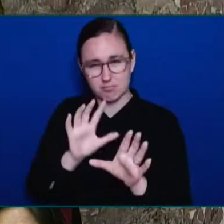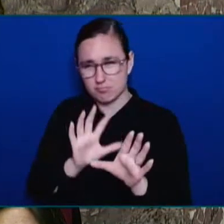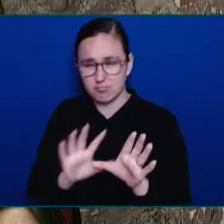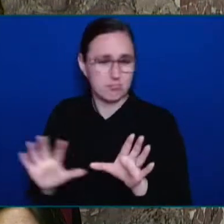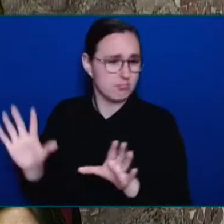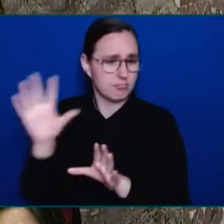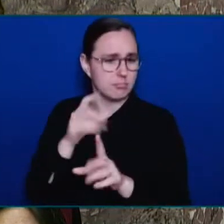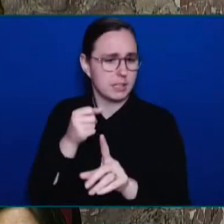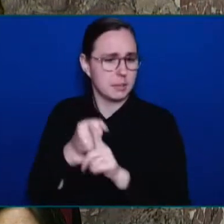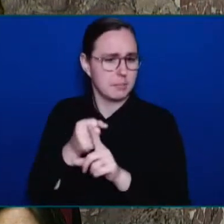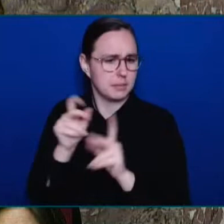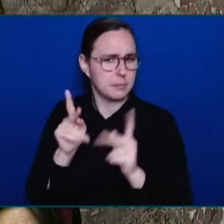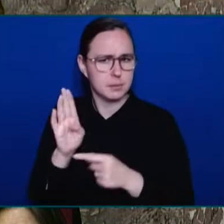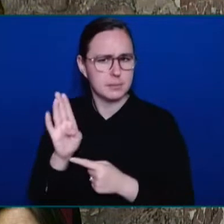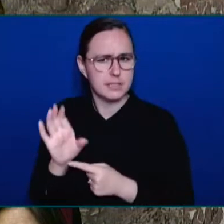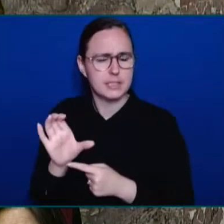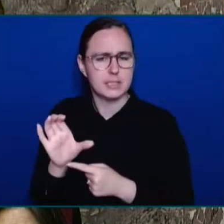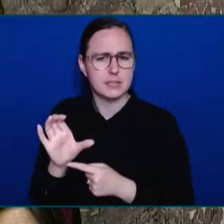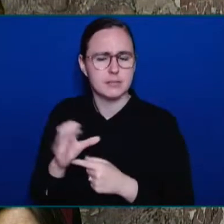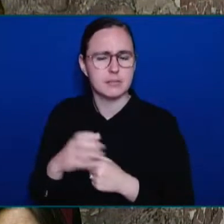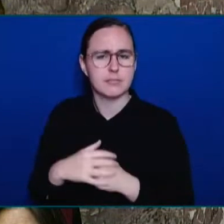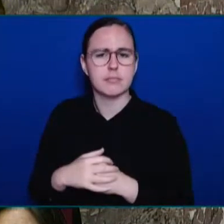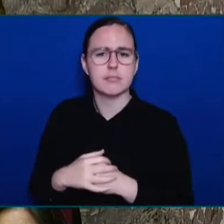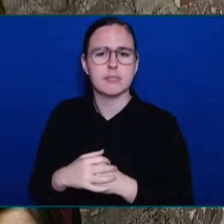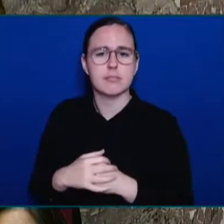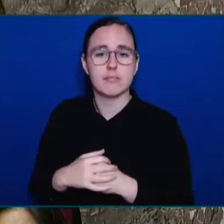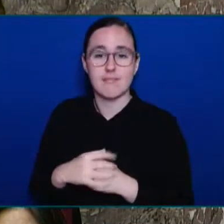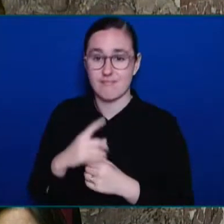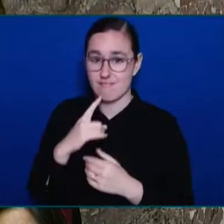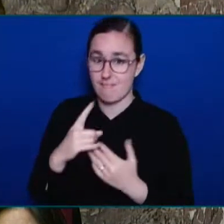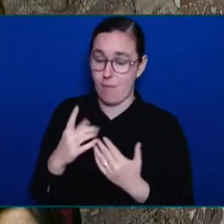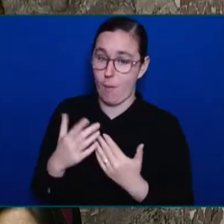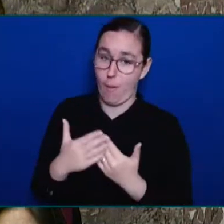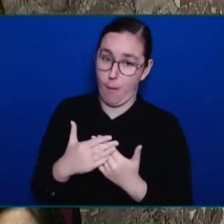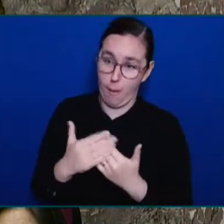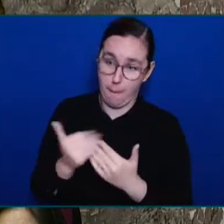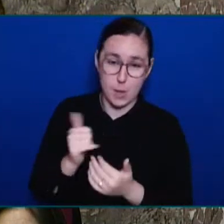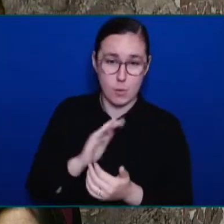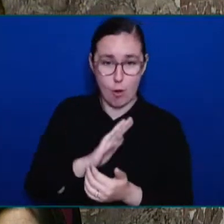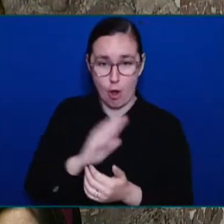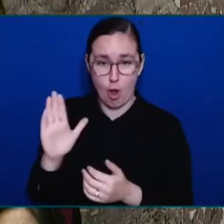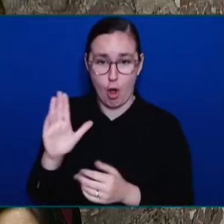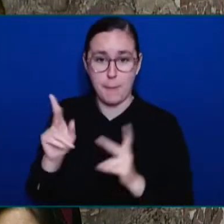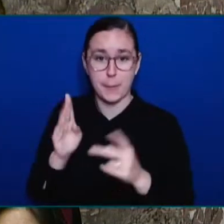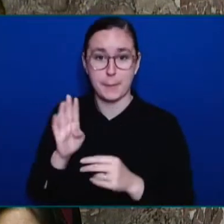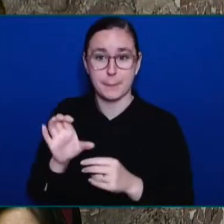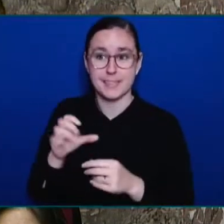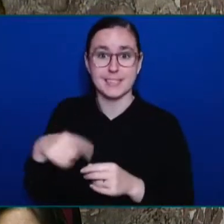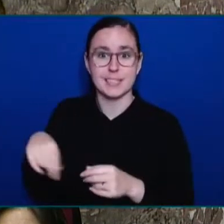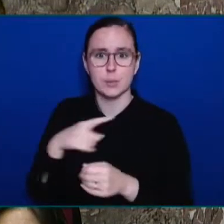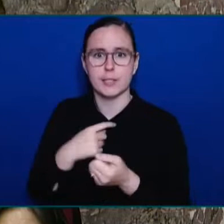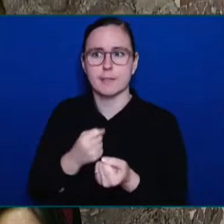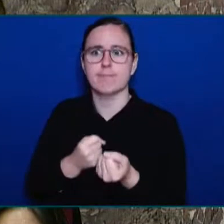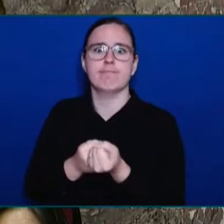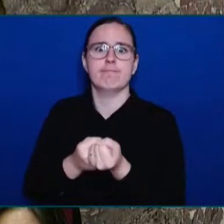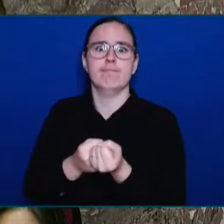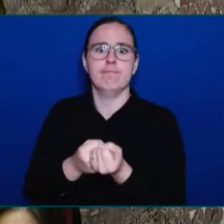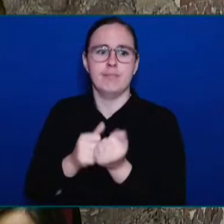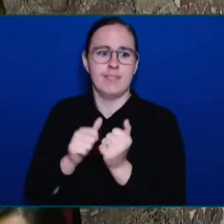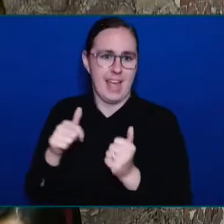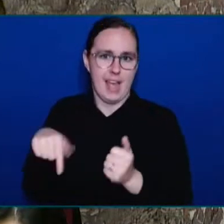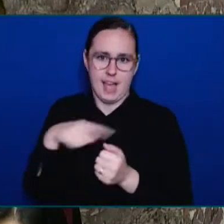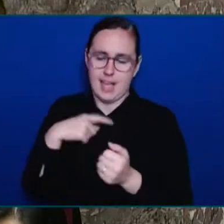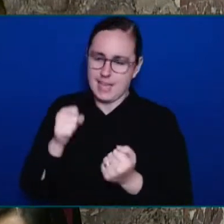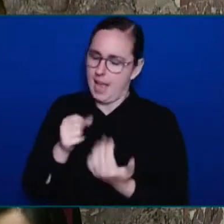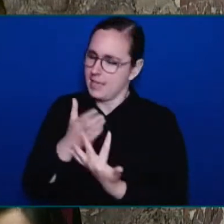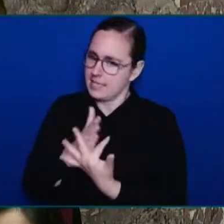has contributed to that response. And I think what we do and what we have to continue to do